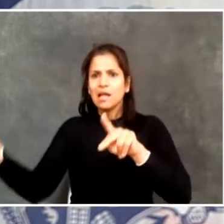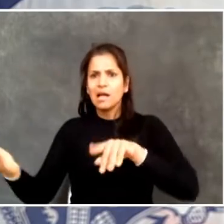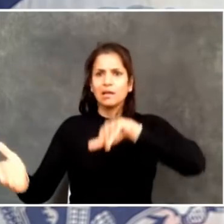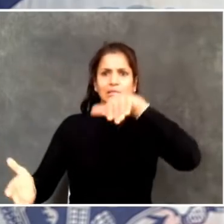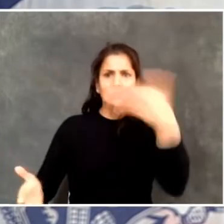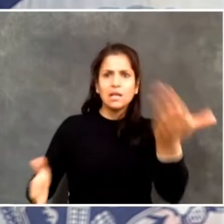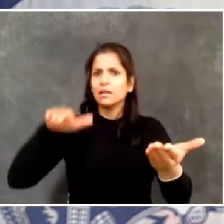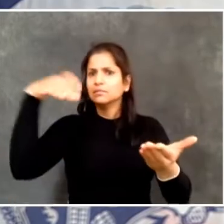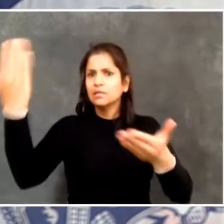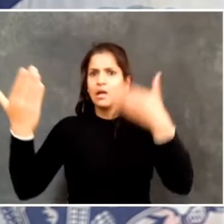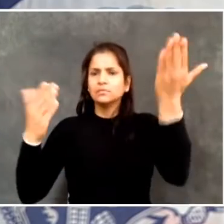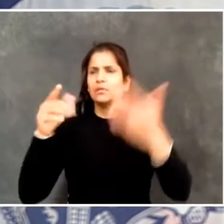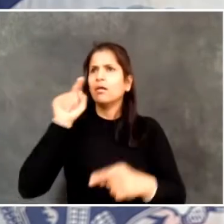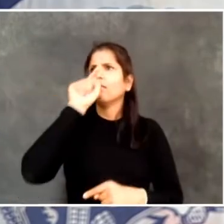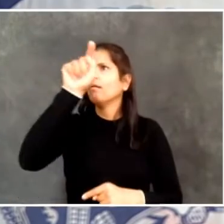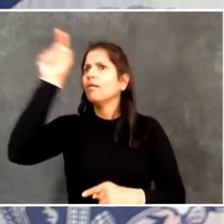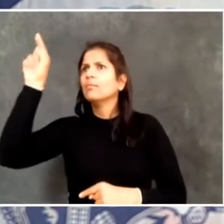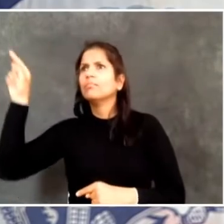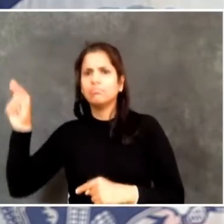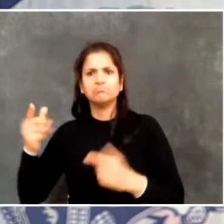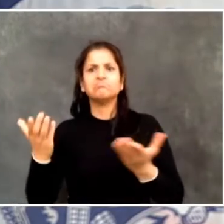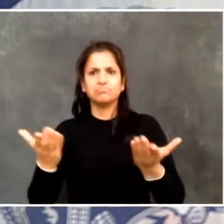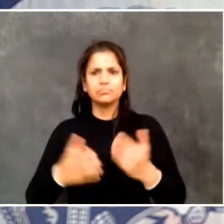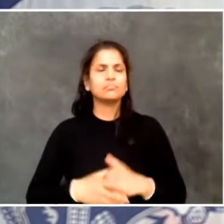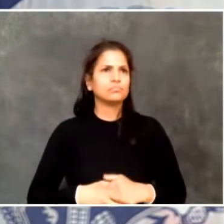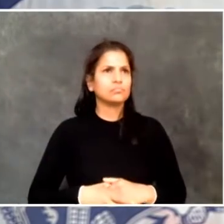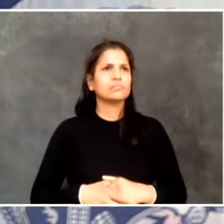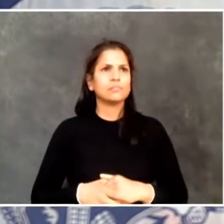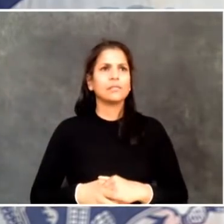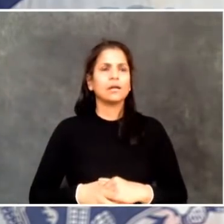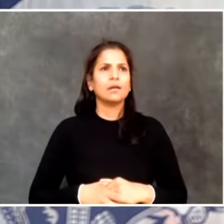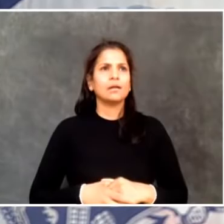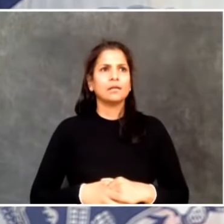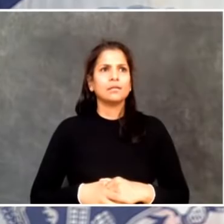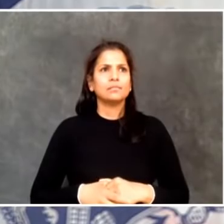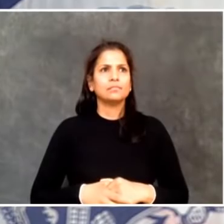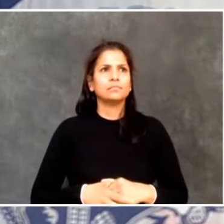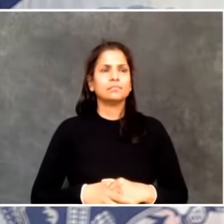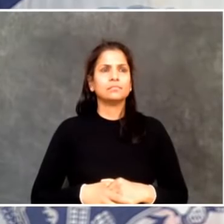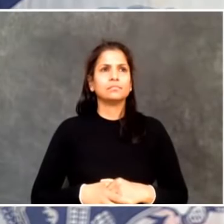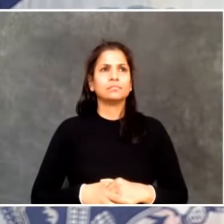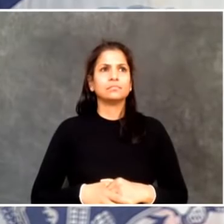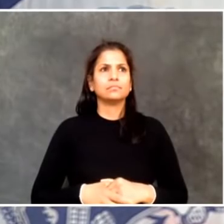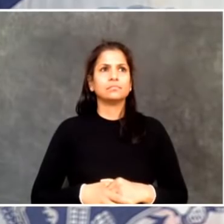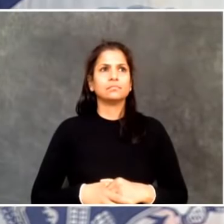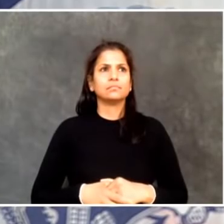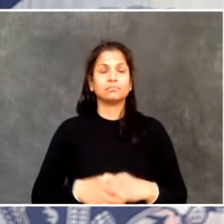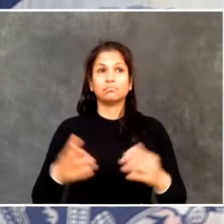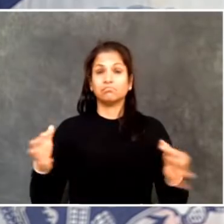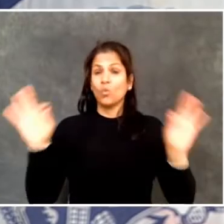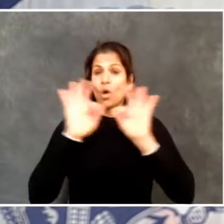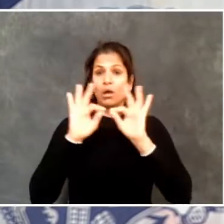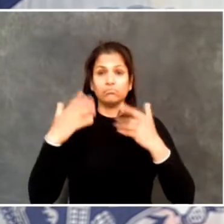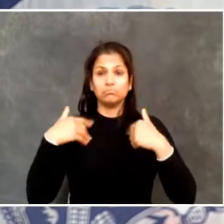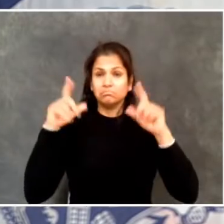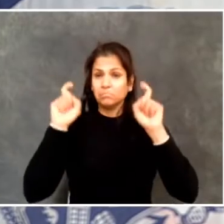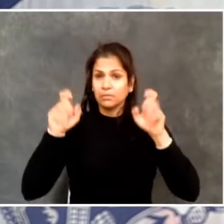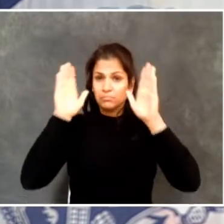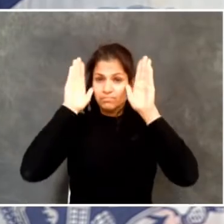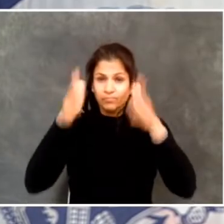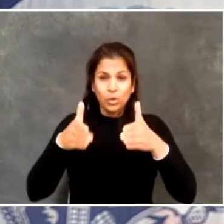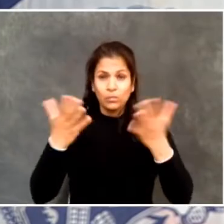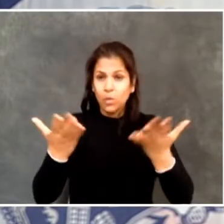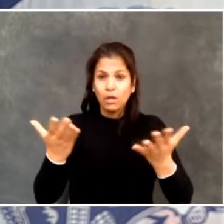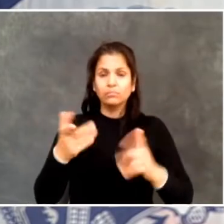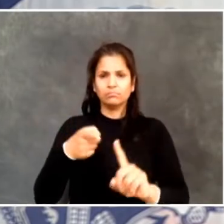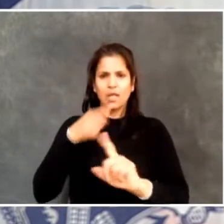clear that these disparities were real and sharp and needed to be talked about and needed to be acted on. One thing I